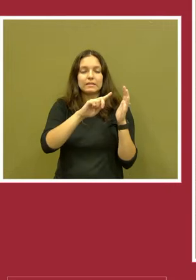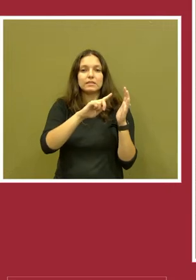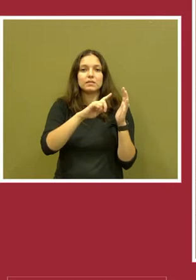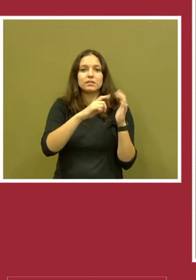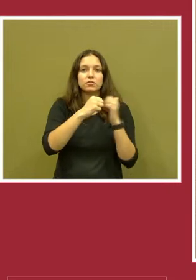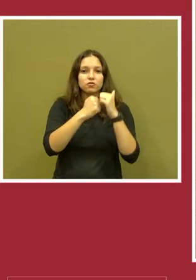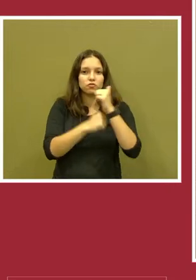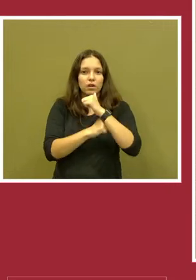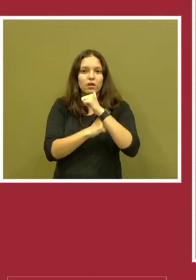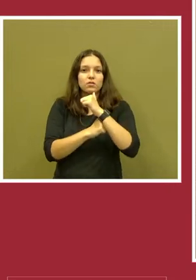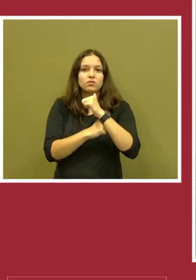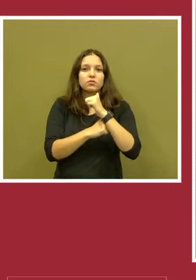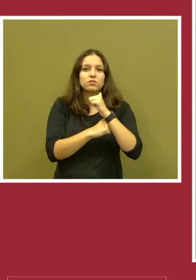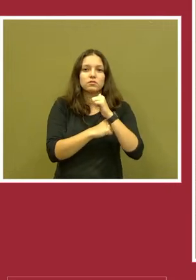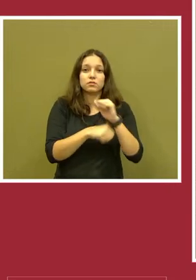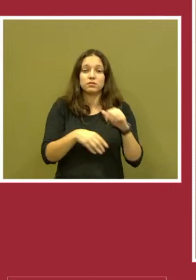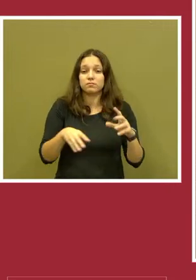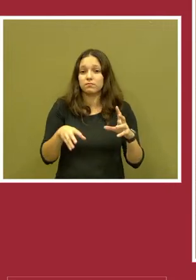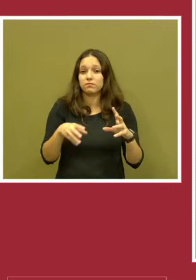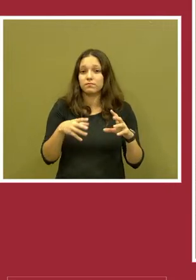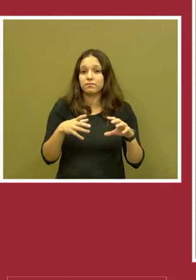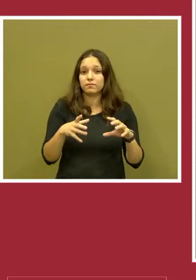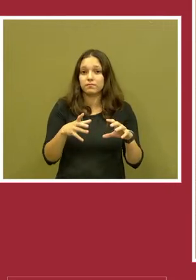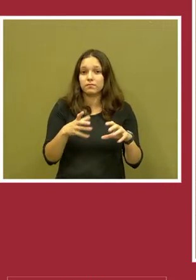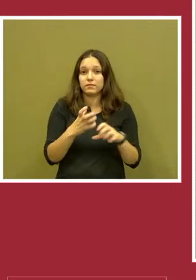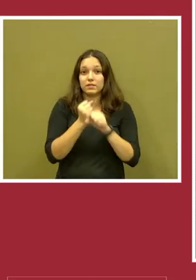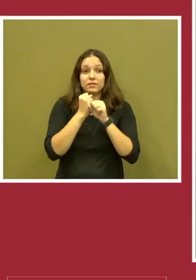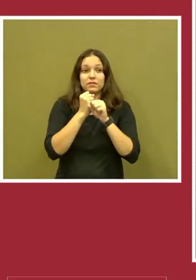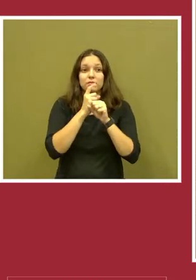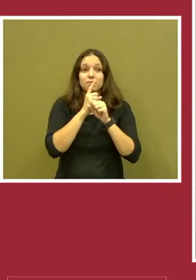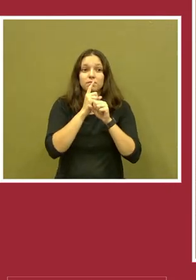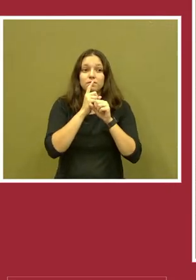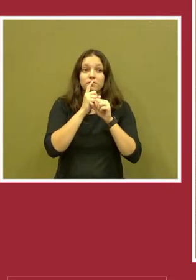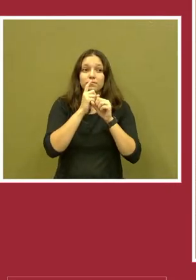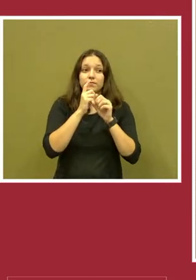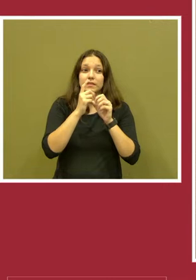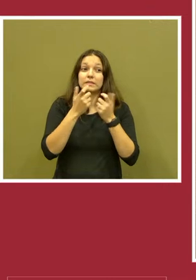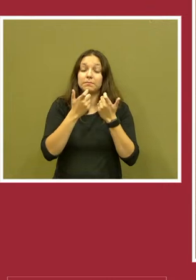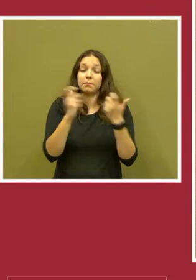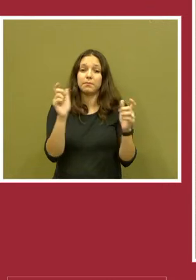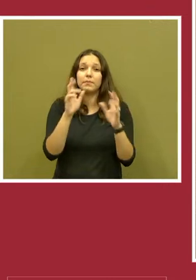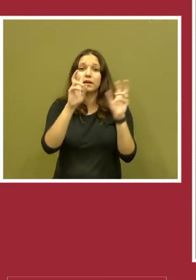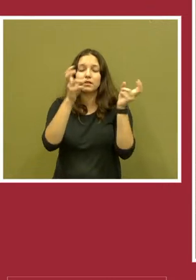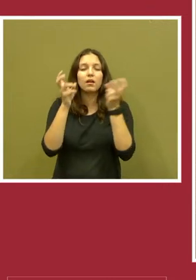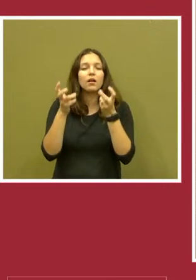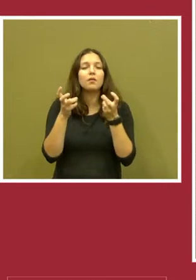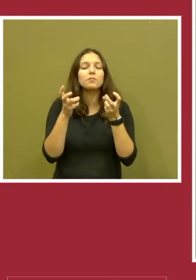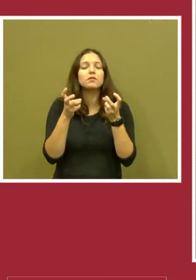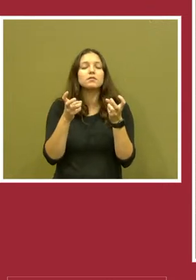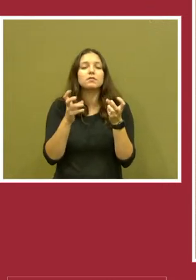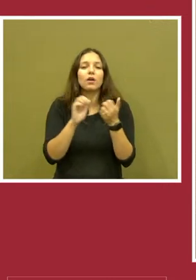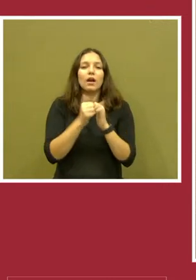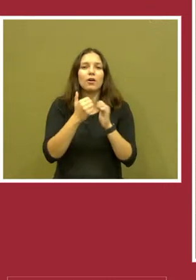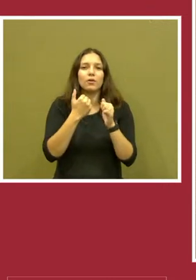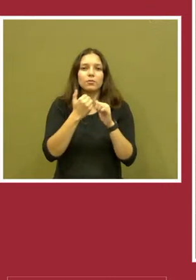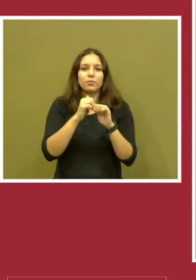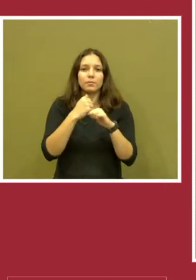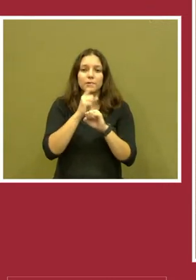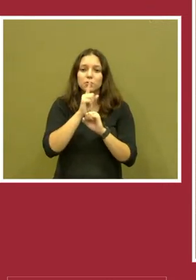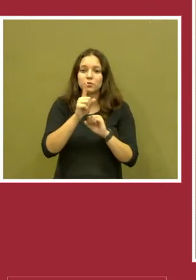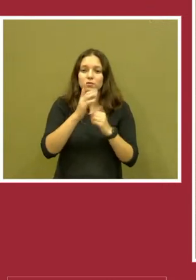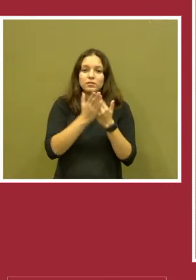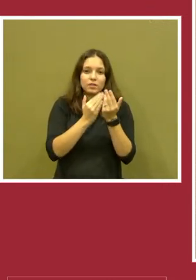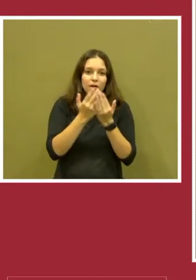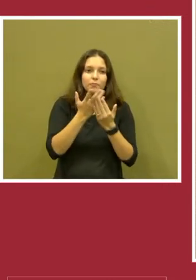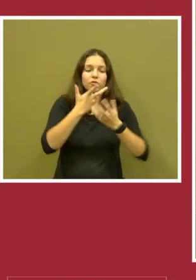these structures are taking on pretty significant topics and important topics, and so how do we make sure that there is comfort and trust in